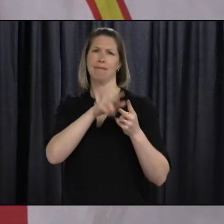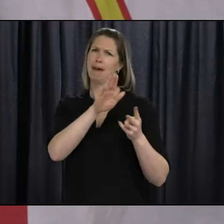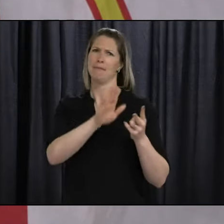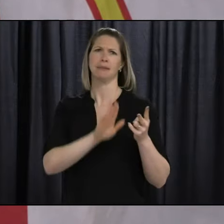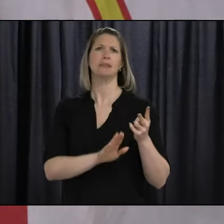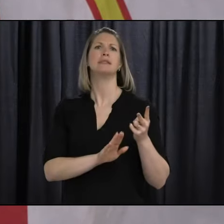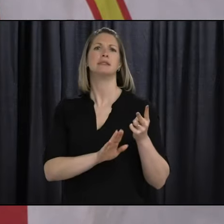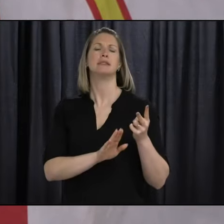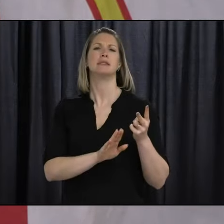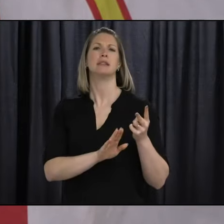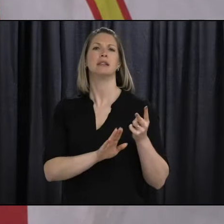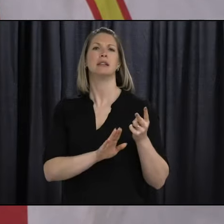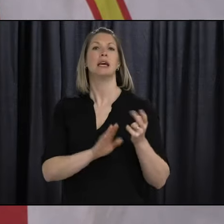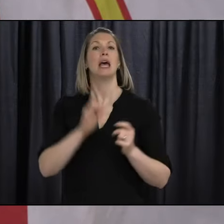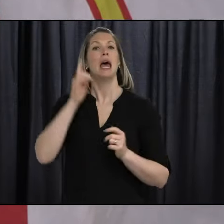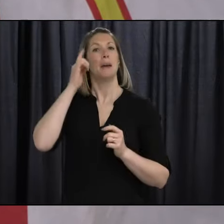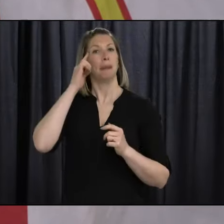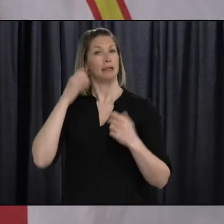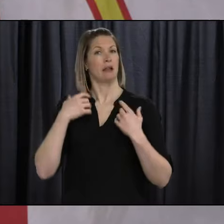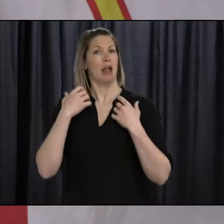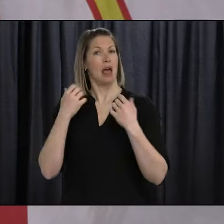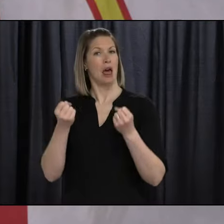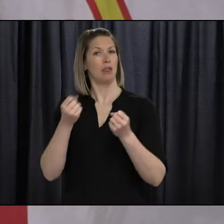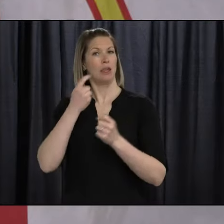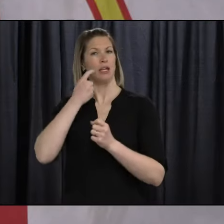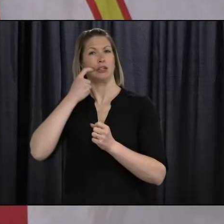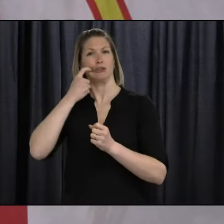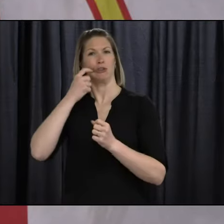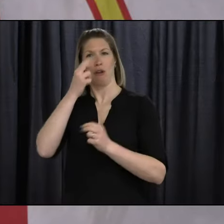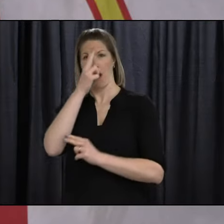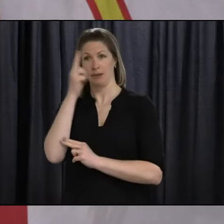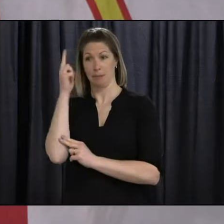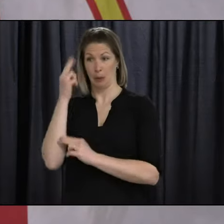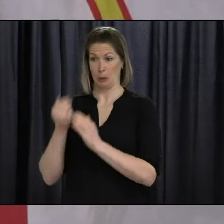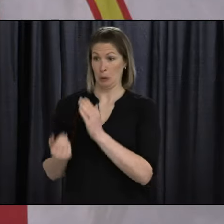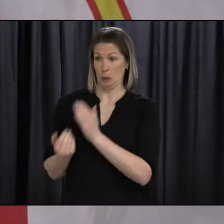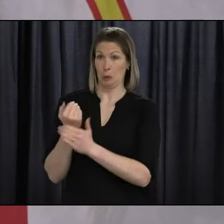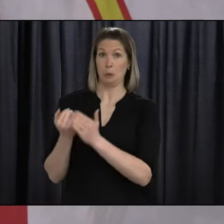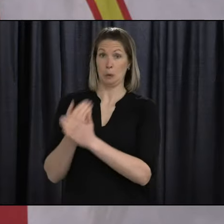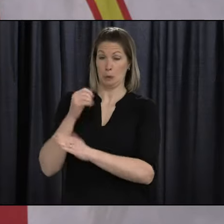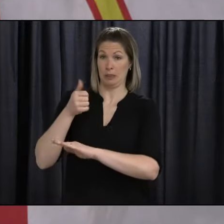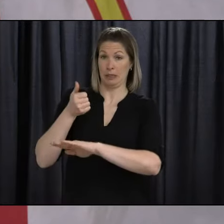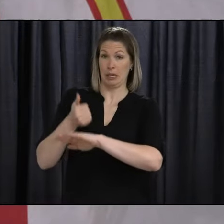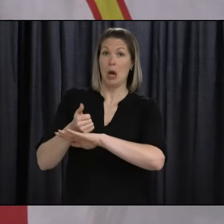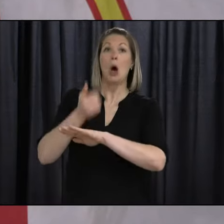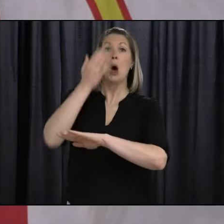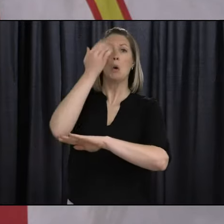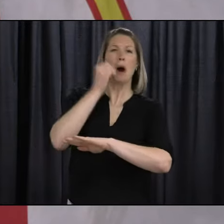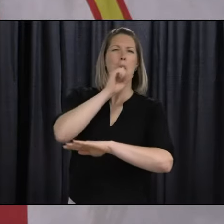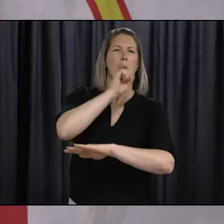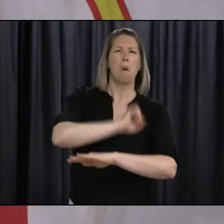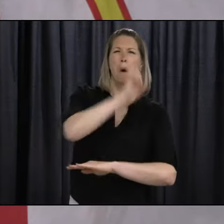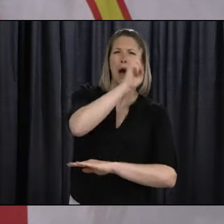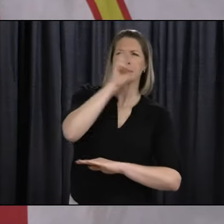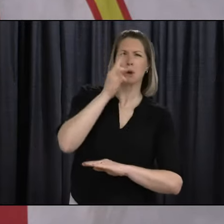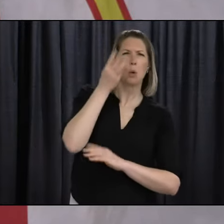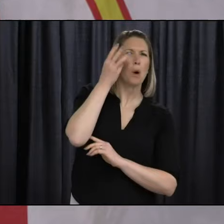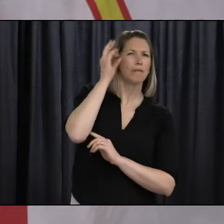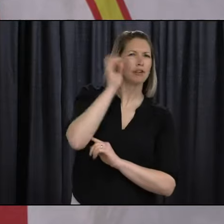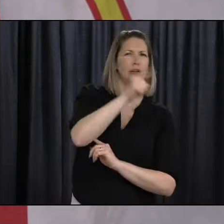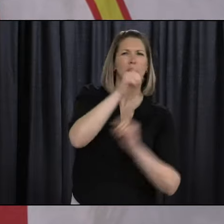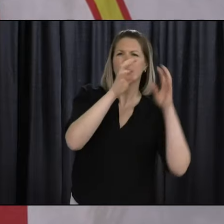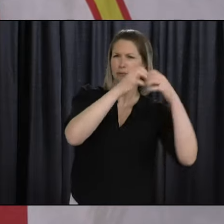new adult mental health and addictions hospital, this is the replacement of the Waterford that I'm talking about, we will continue to invest. I still